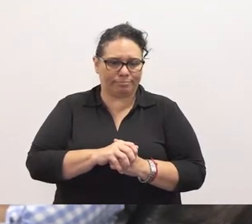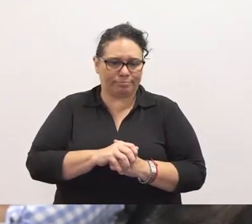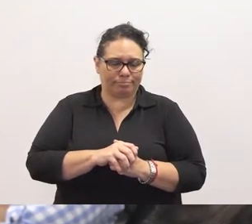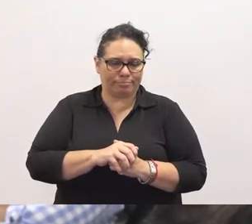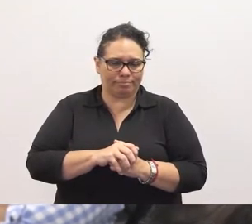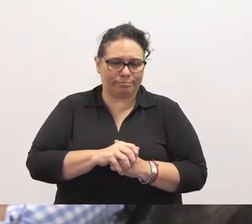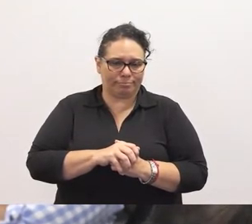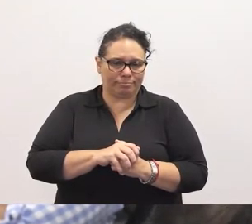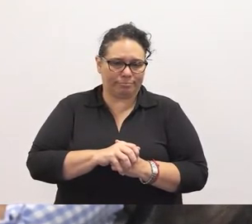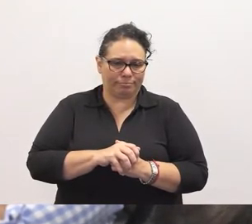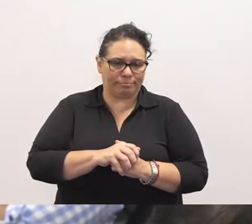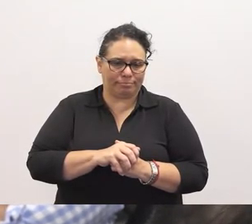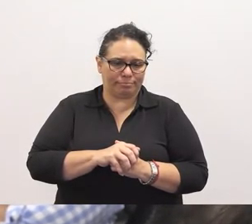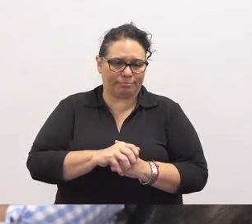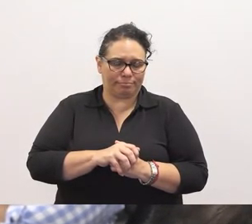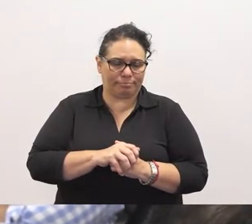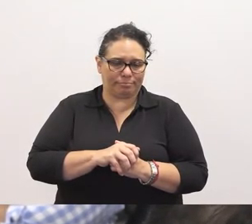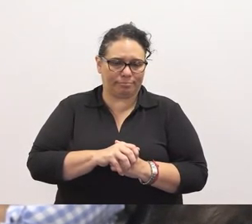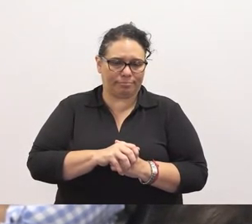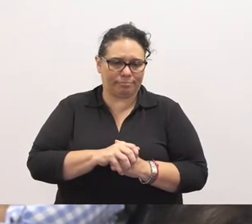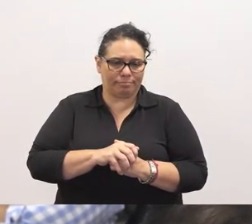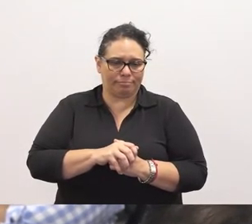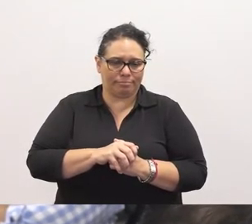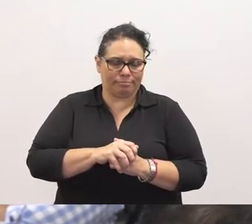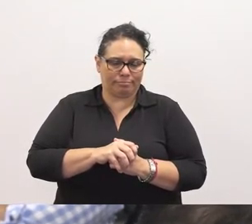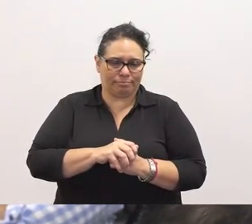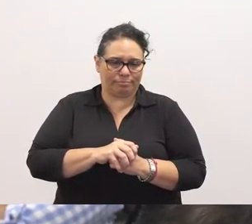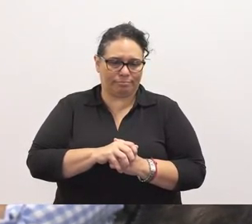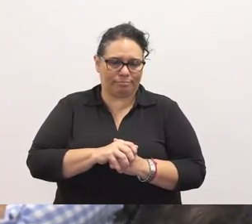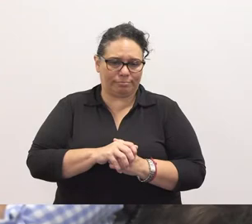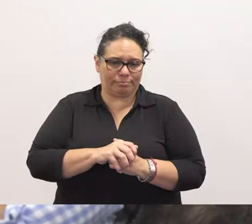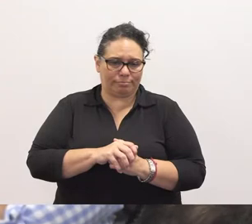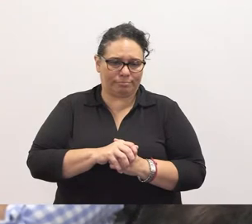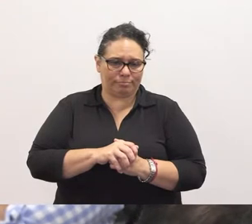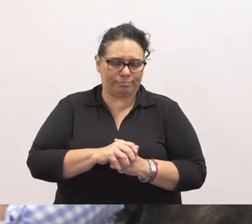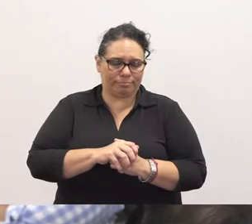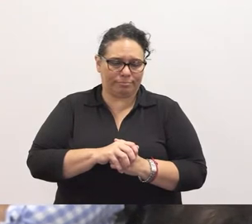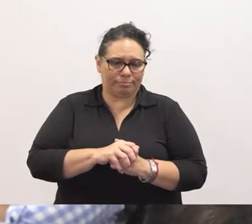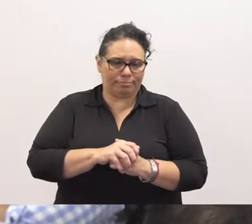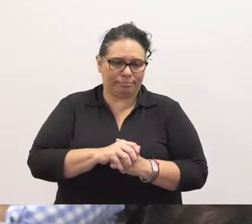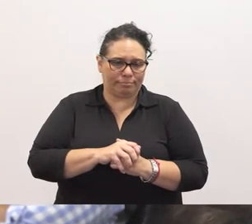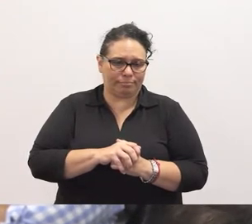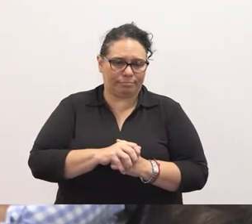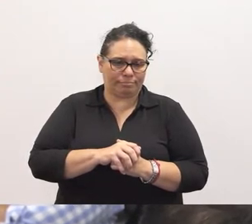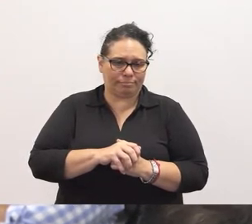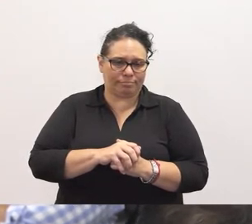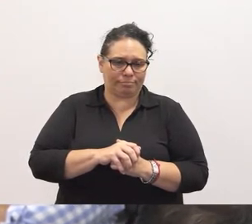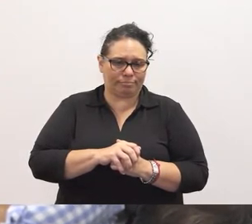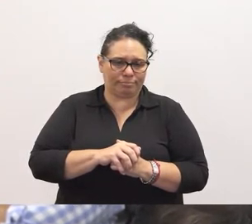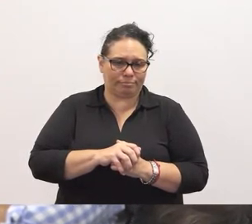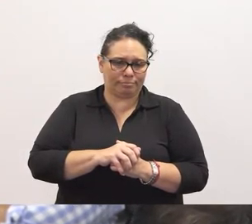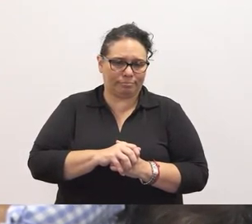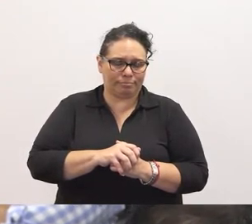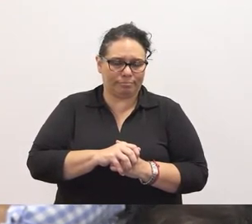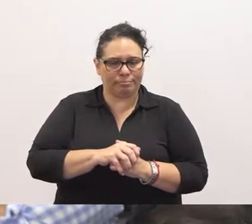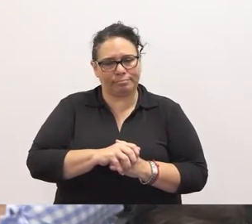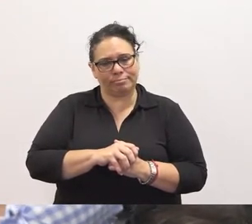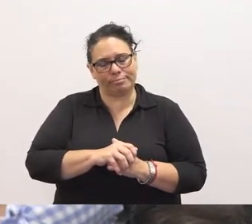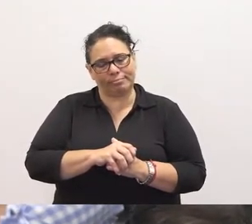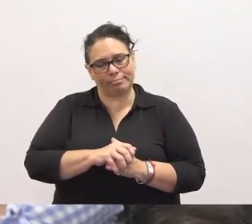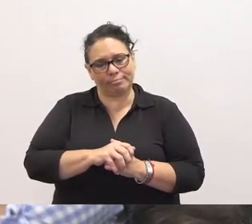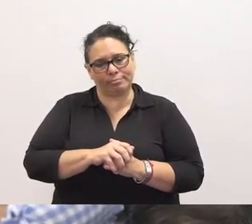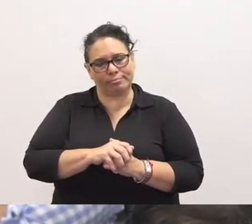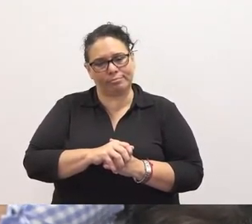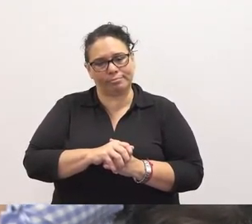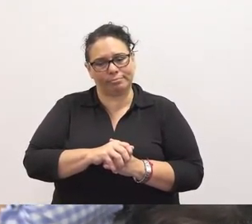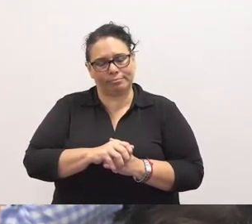pontai khnyom ko mien sekdai tuk sok dai khnyom nang chai romlaek puok khnyom chea opuk robas kon mneak dal mien